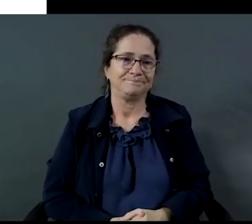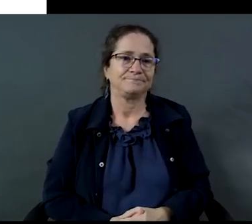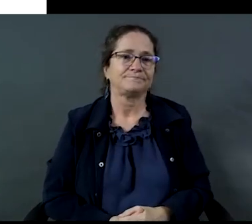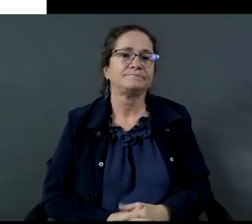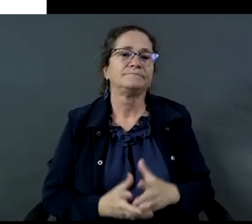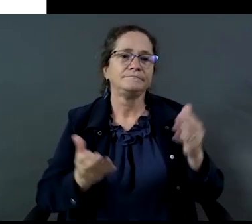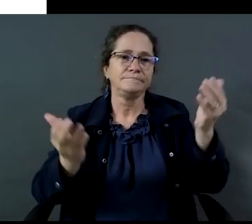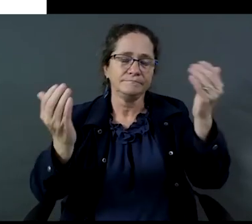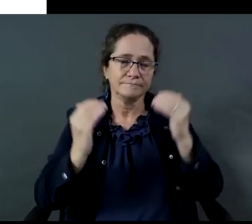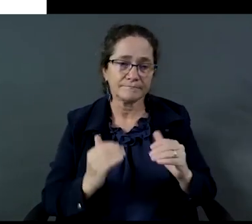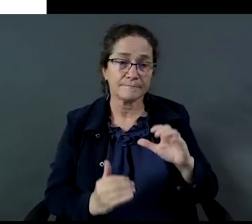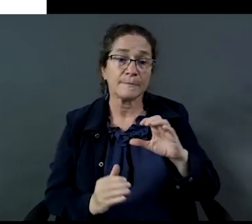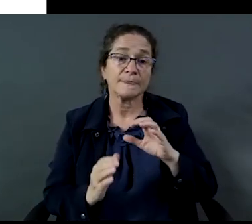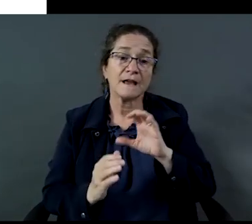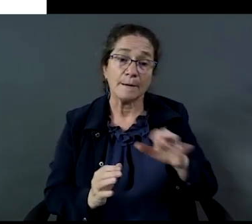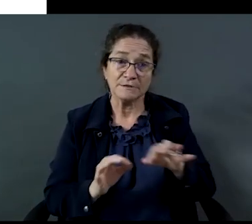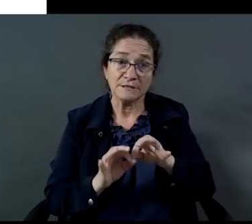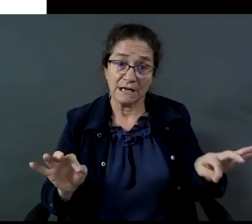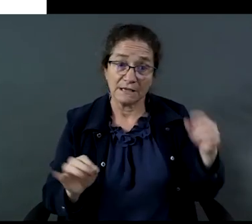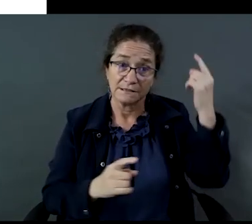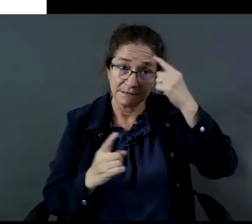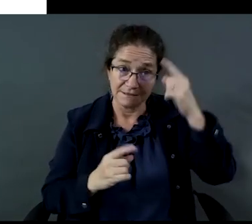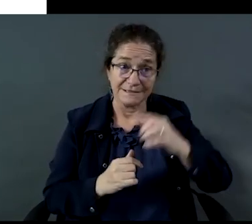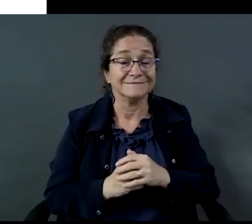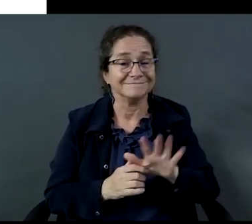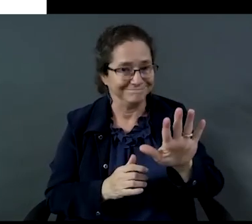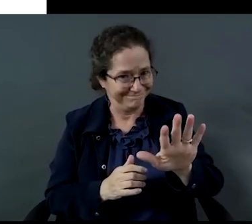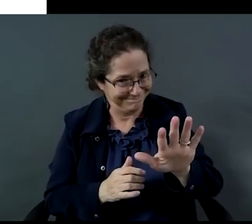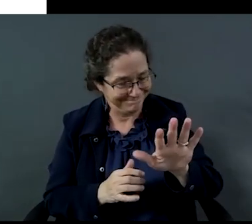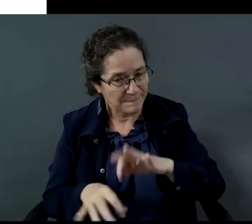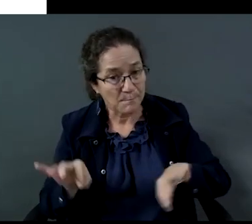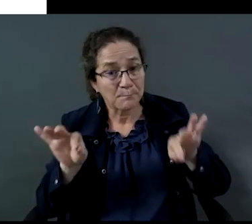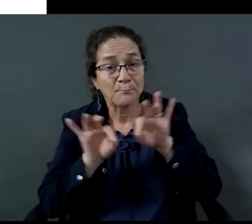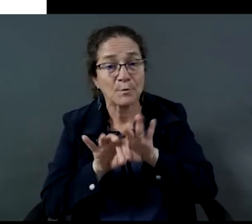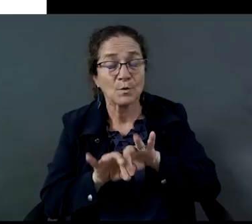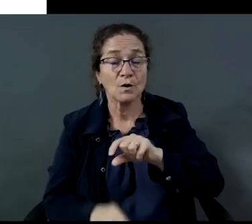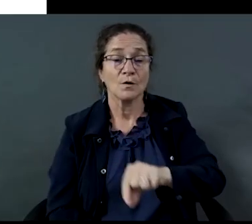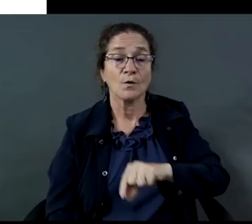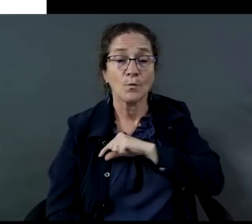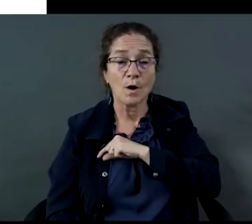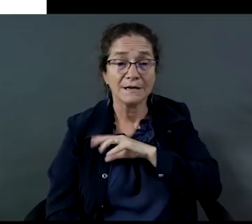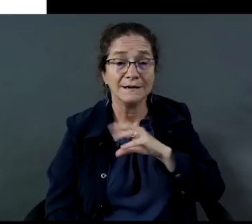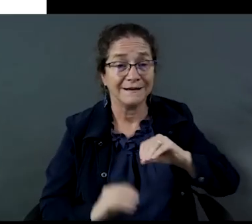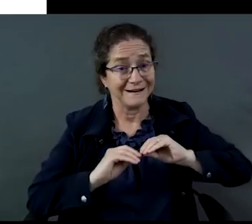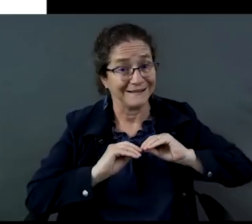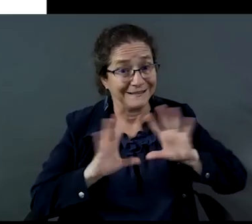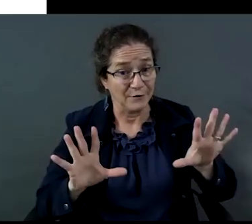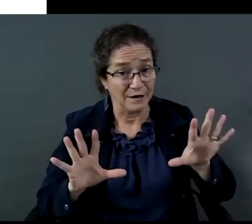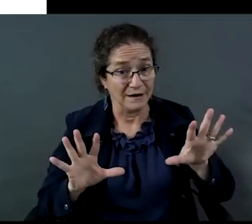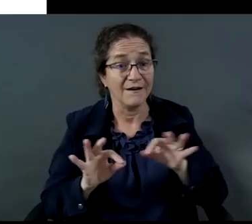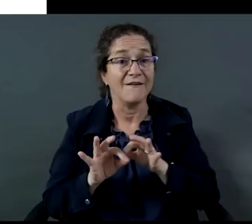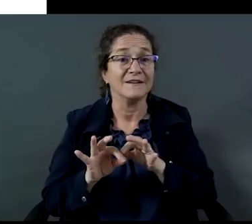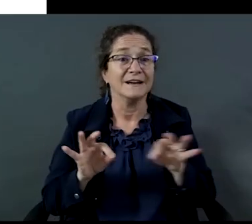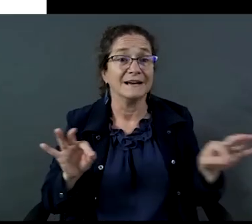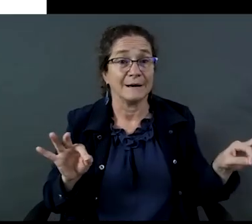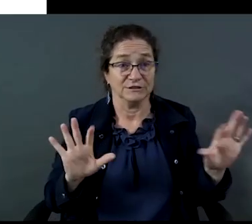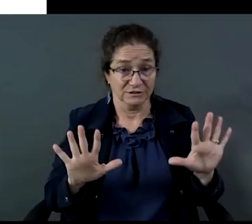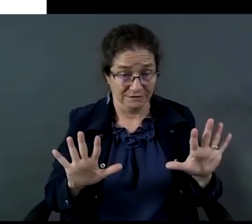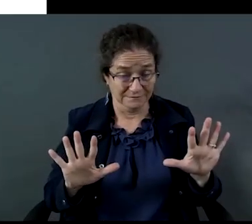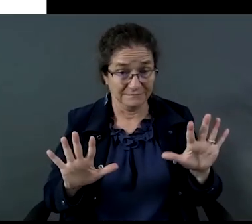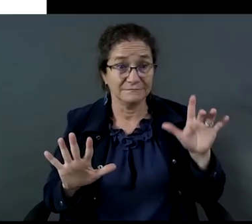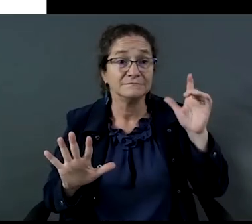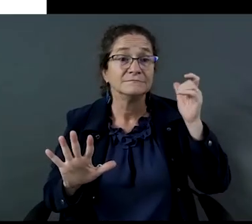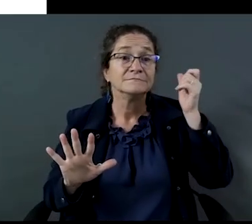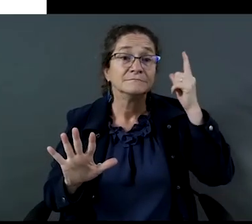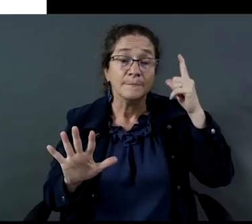Captioning considerations. Real quick, check the quality and clarity of the captions. Start young. Captions improve